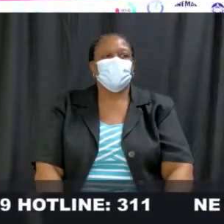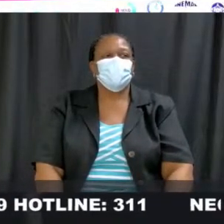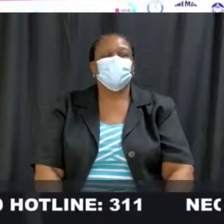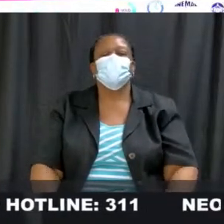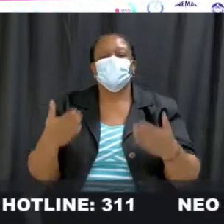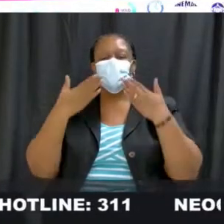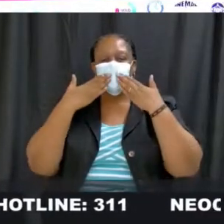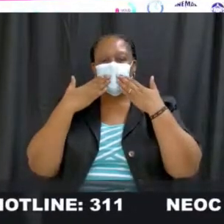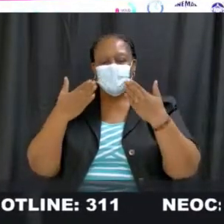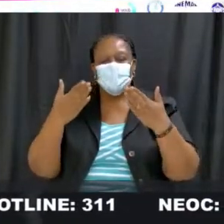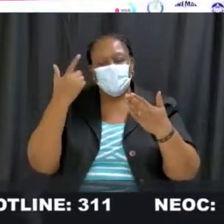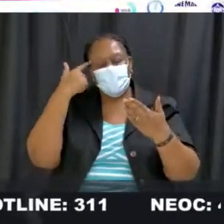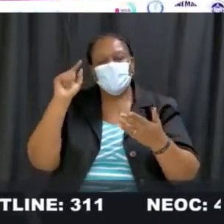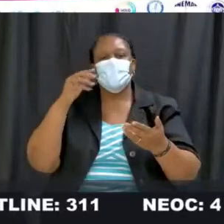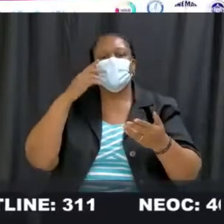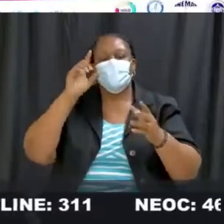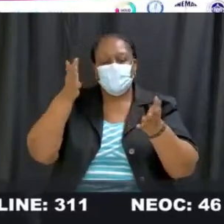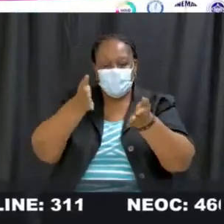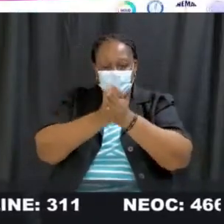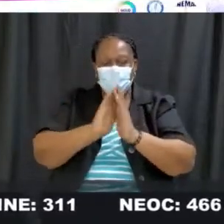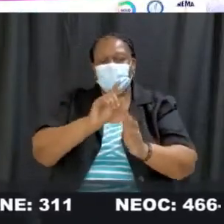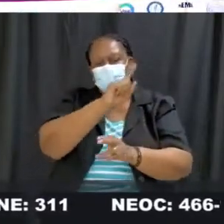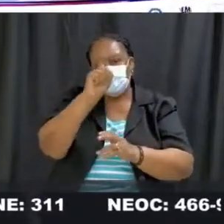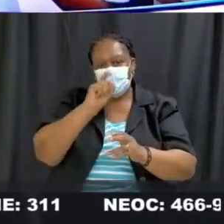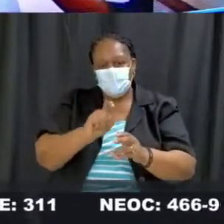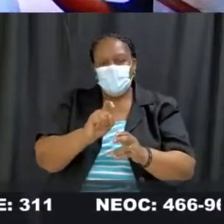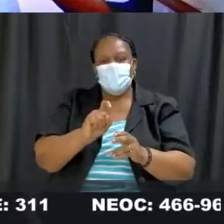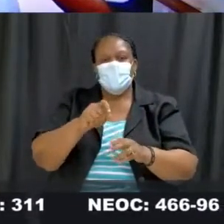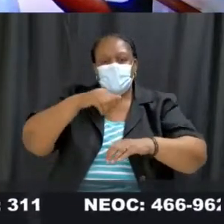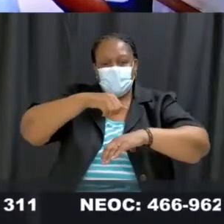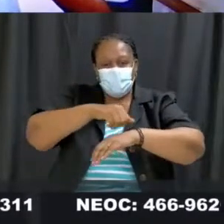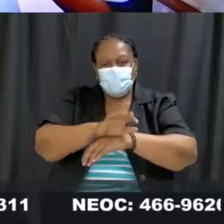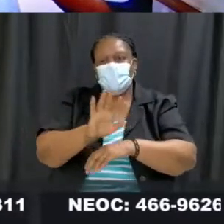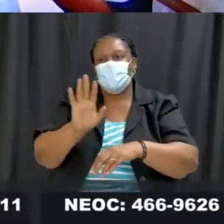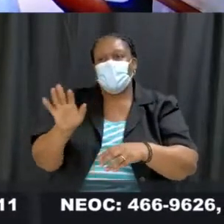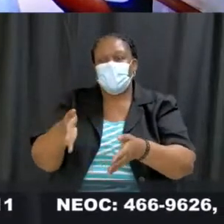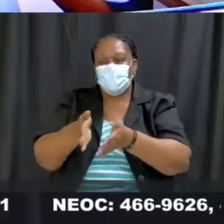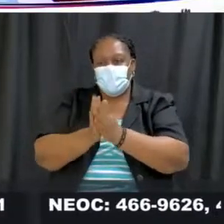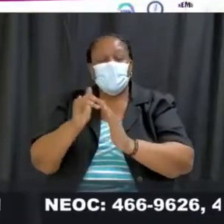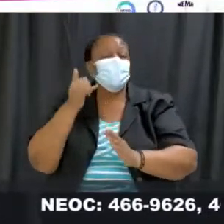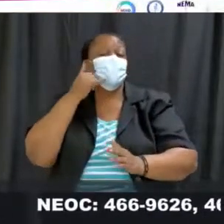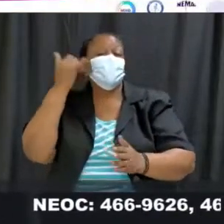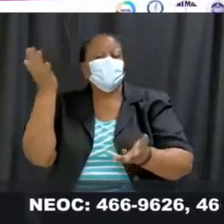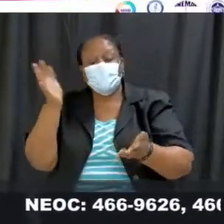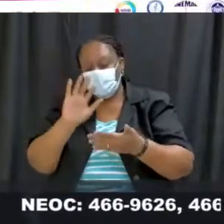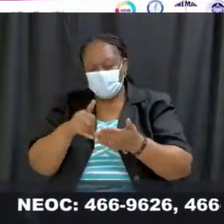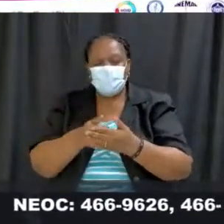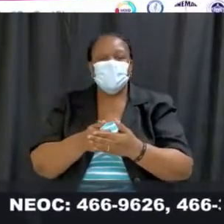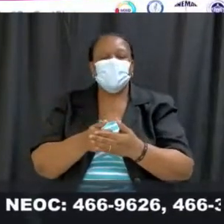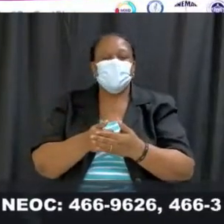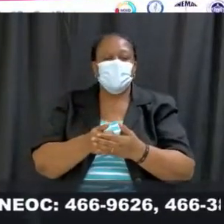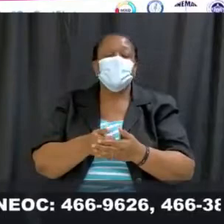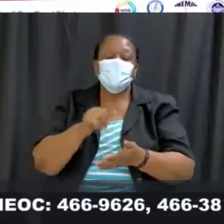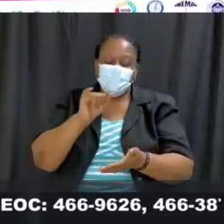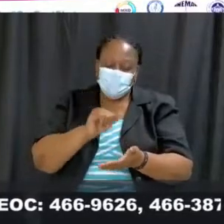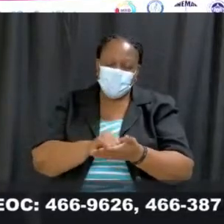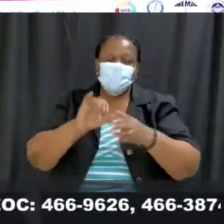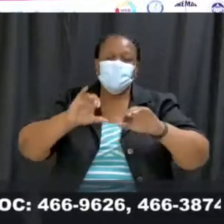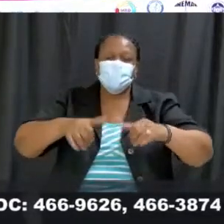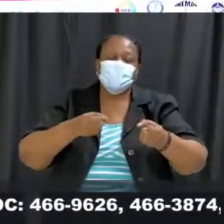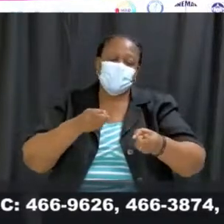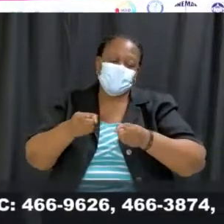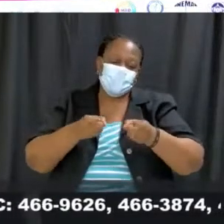Thank you very much for the questions that you submitted. Of course, you know that is all a part of the management of